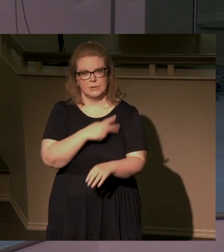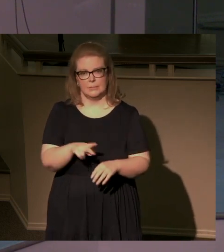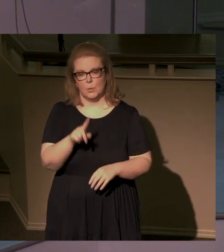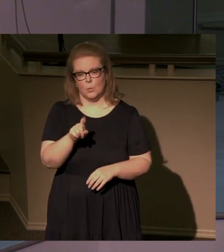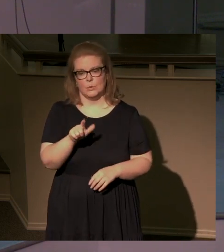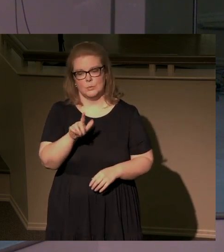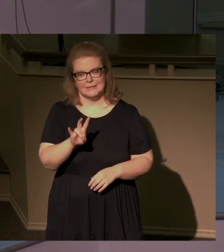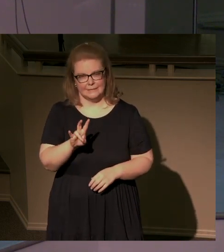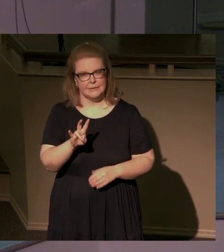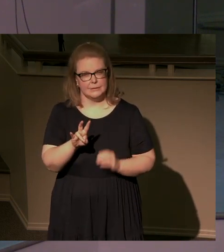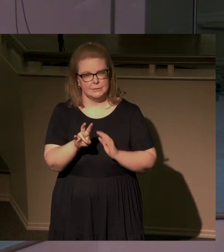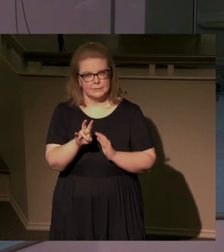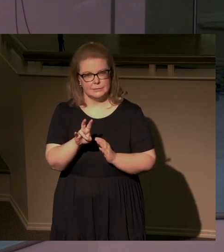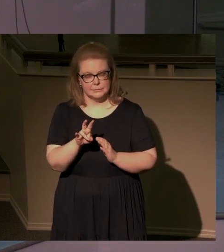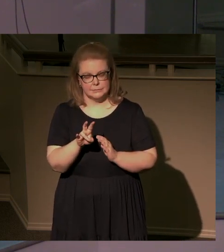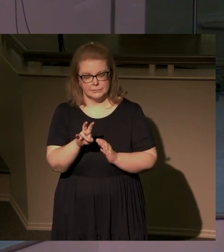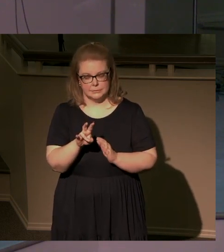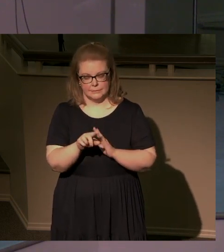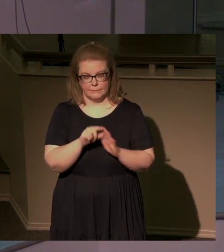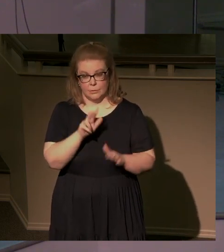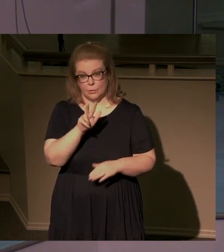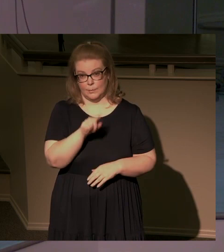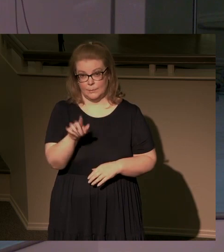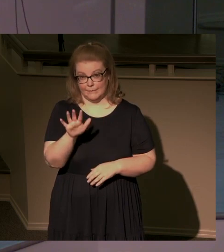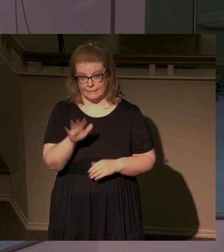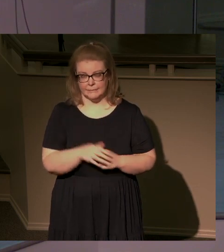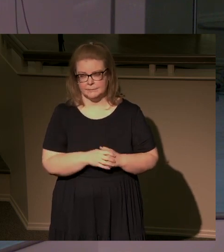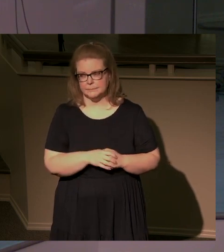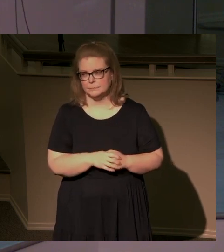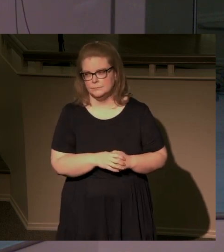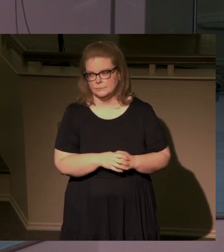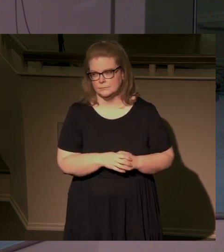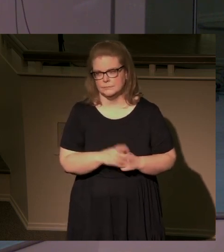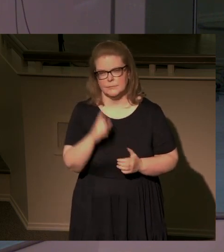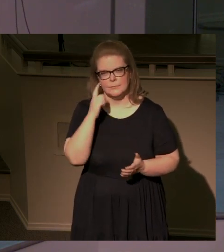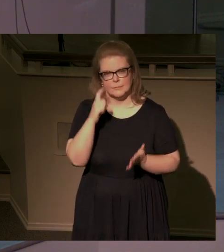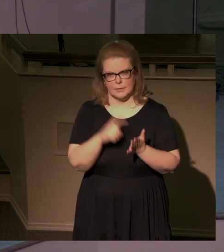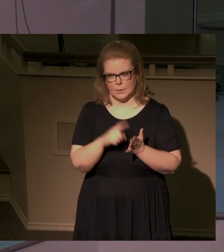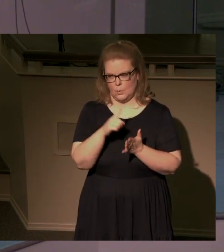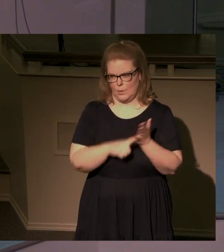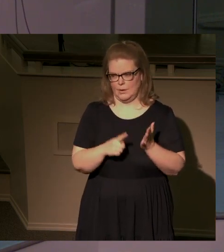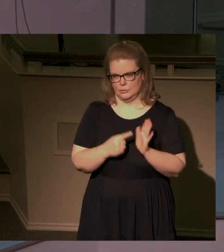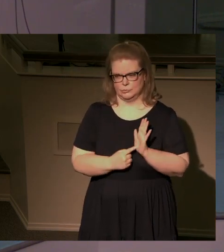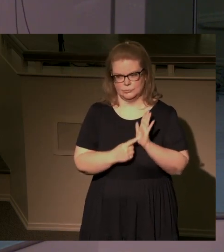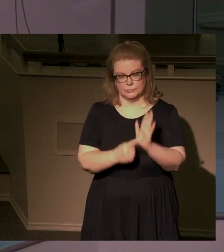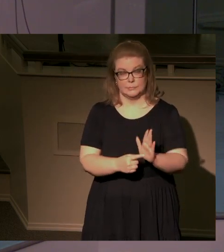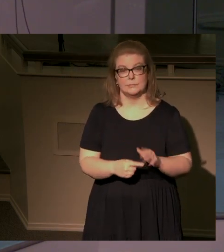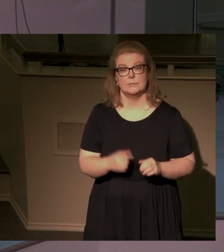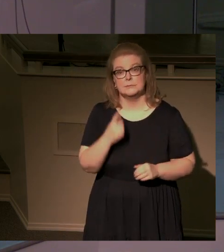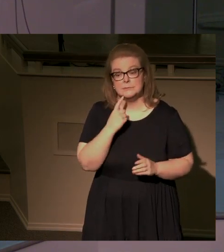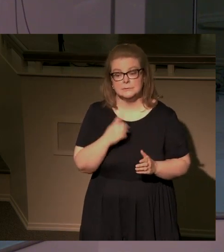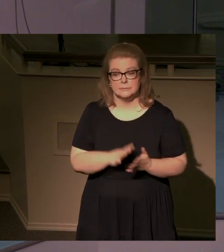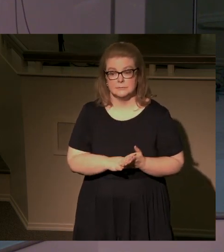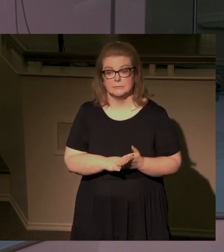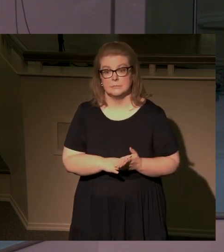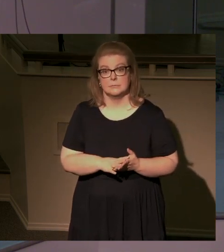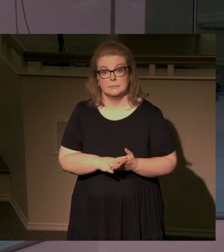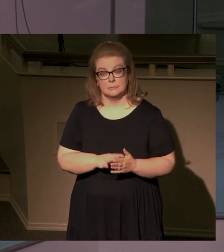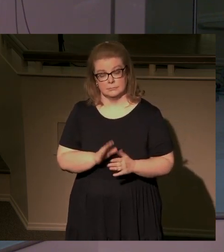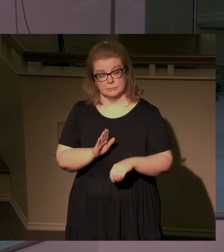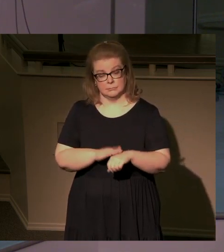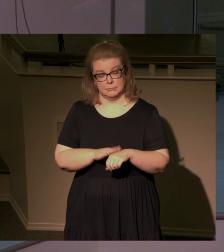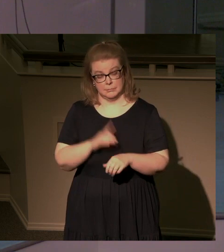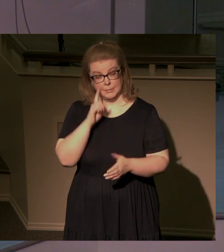3 through 5. I want you to see what is expressed here. It says, "Behold, children are